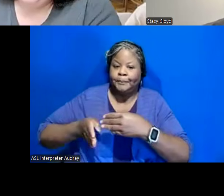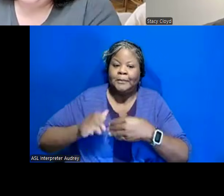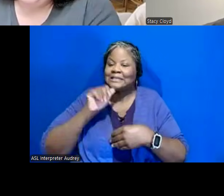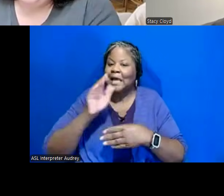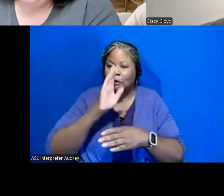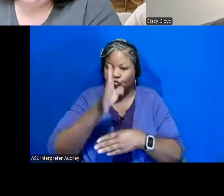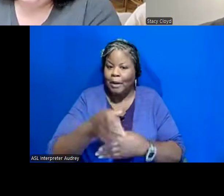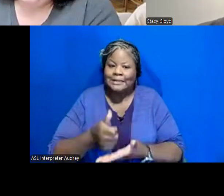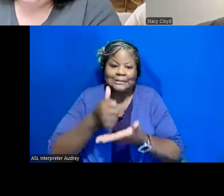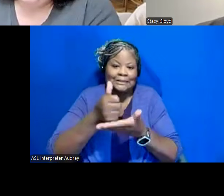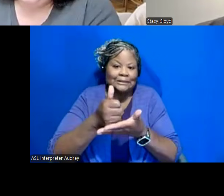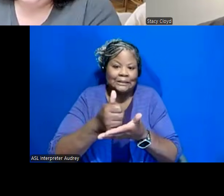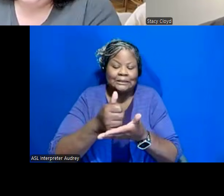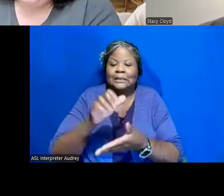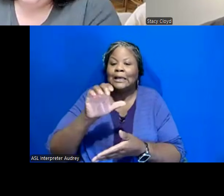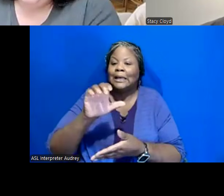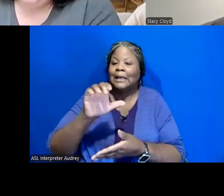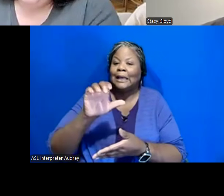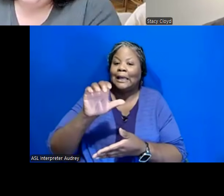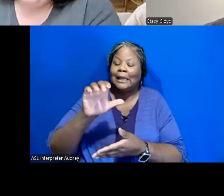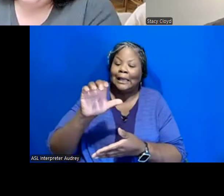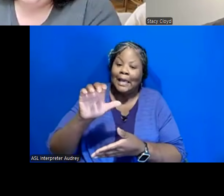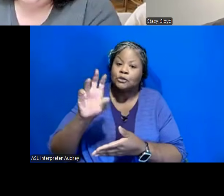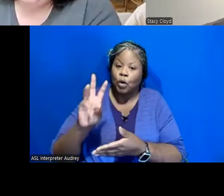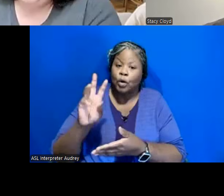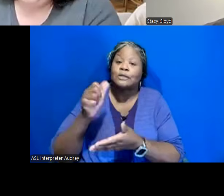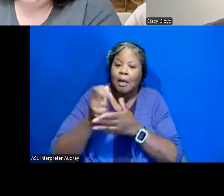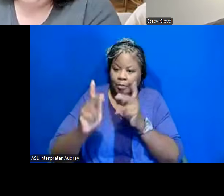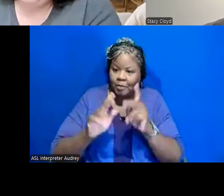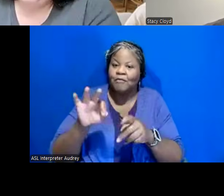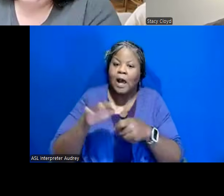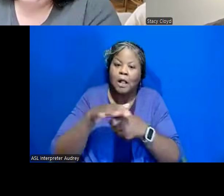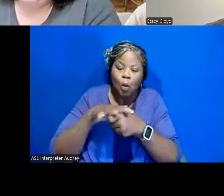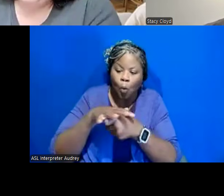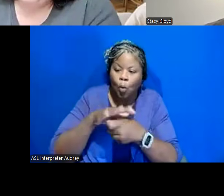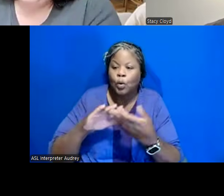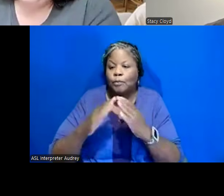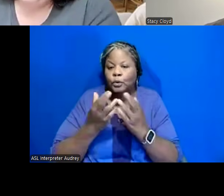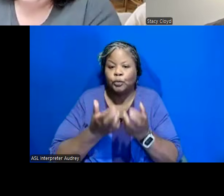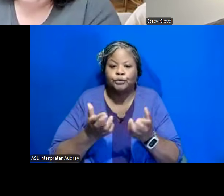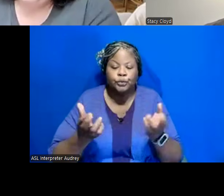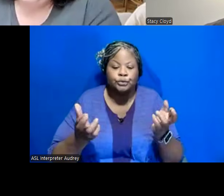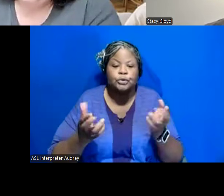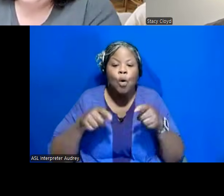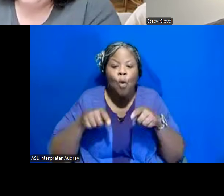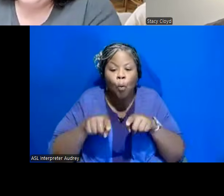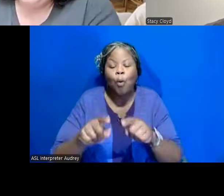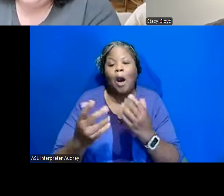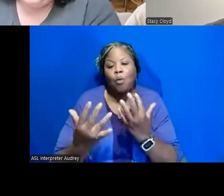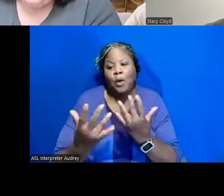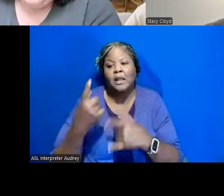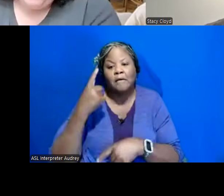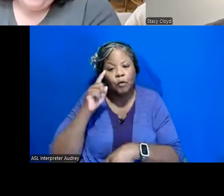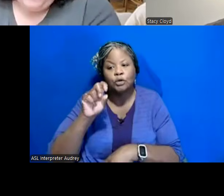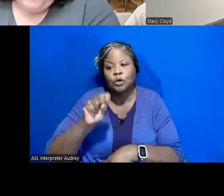assistance. Caseworkers often do help people find local and community resources while waiting for Social Security